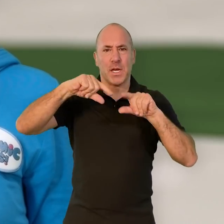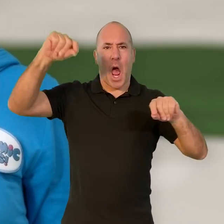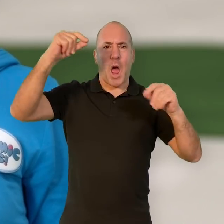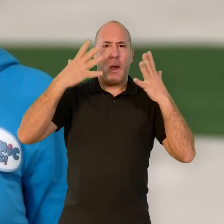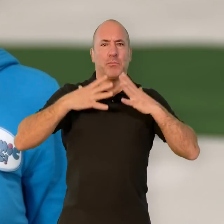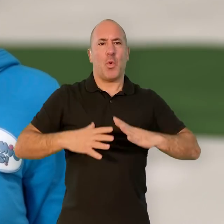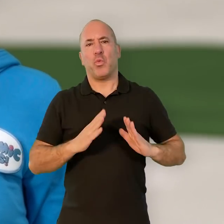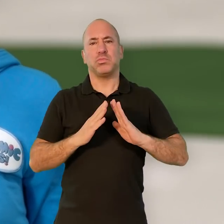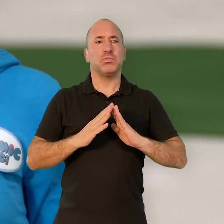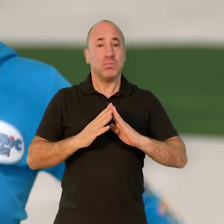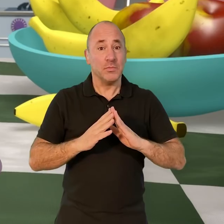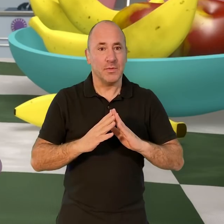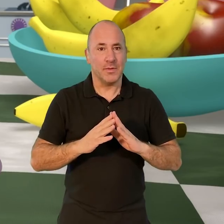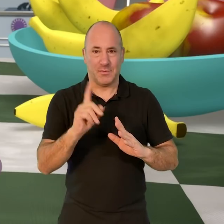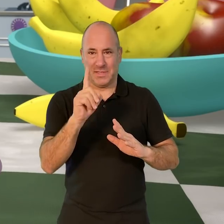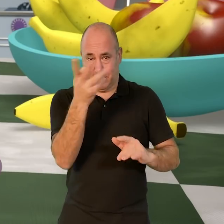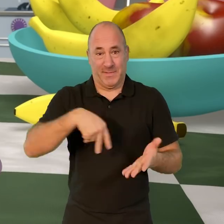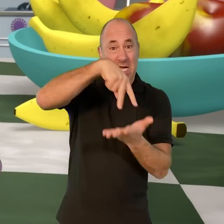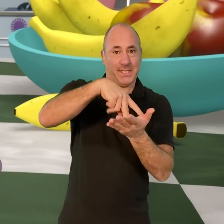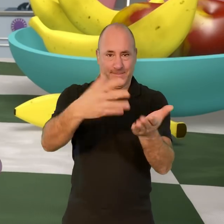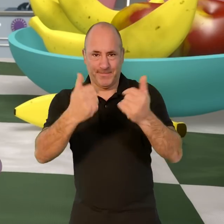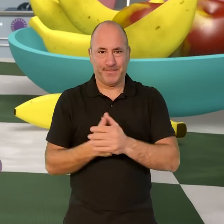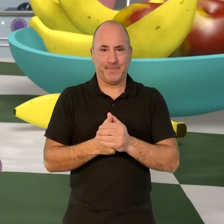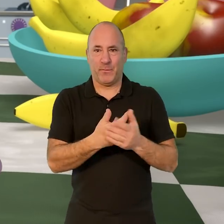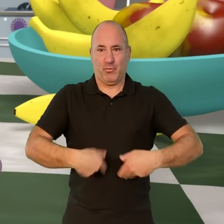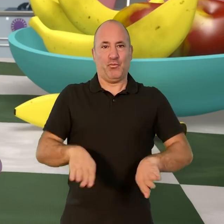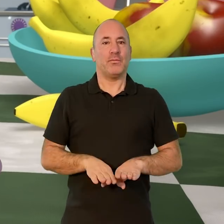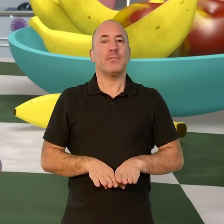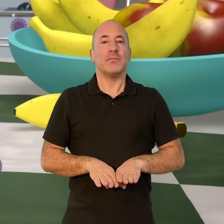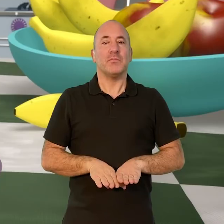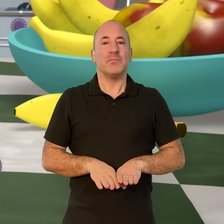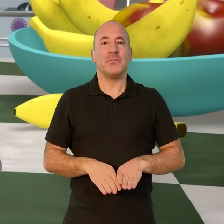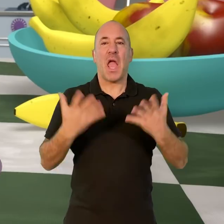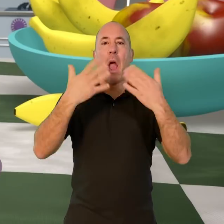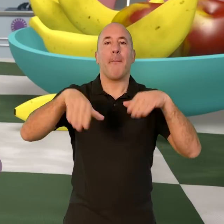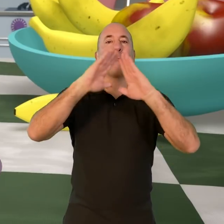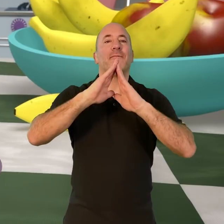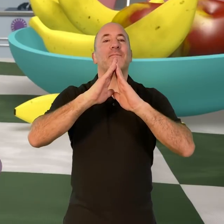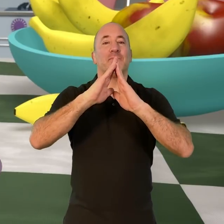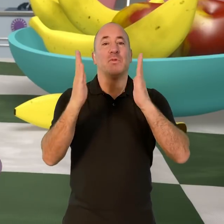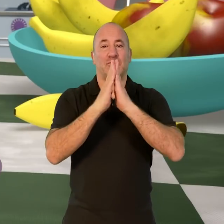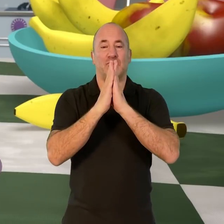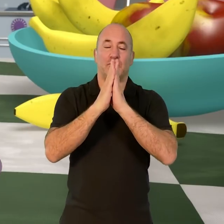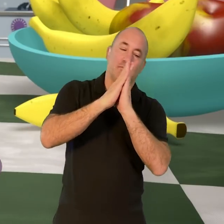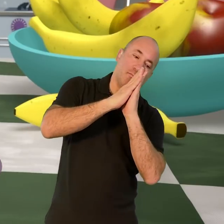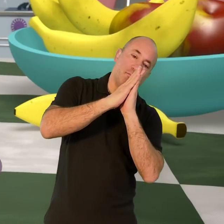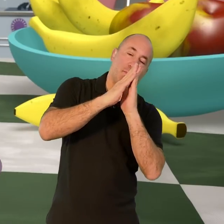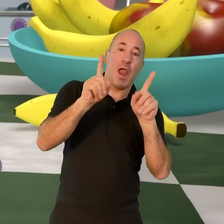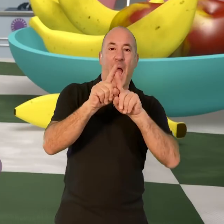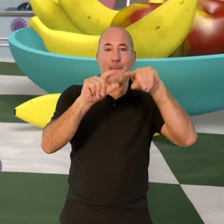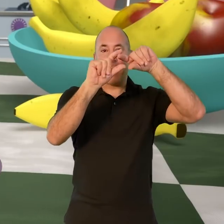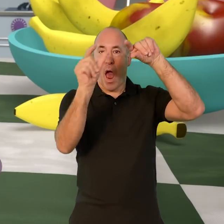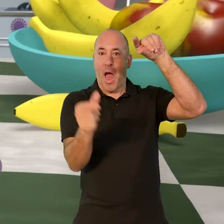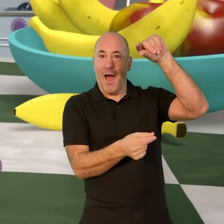is in banana pose, coming up to stand. Take your feet together, your hands above your head, and take yourself into